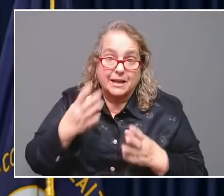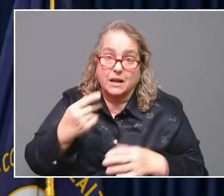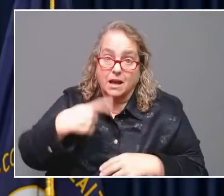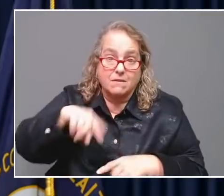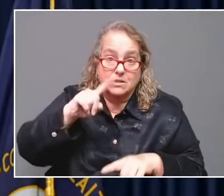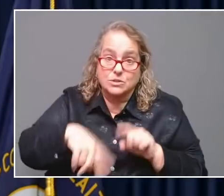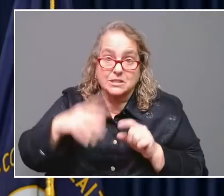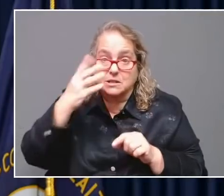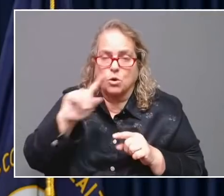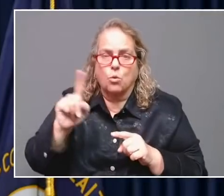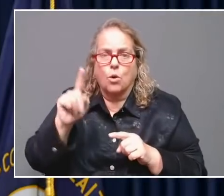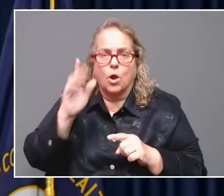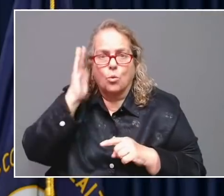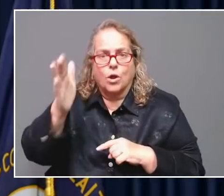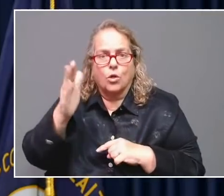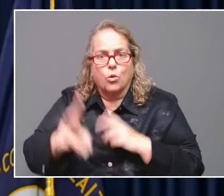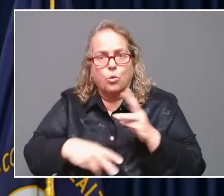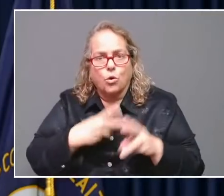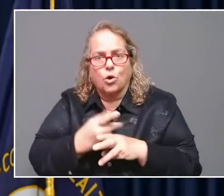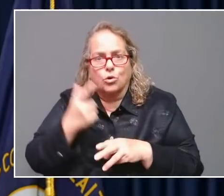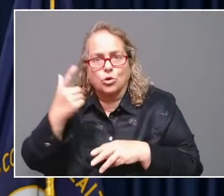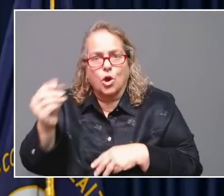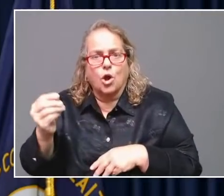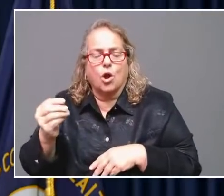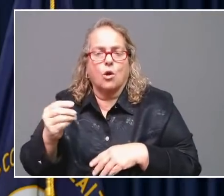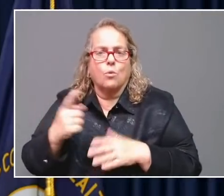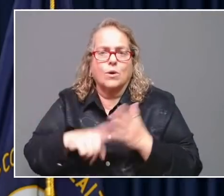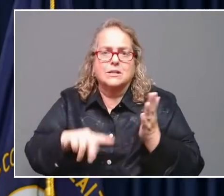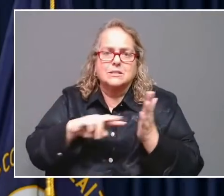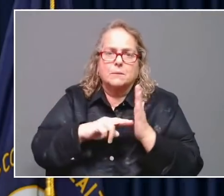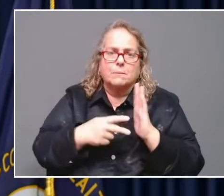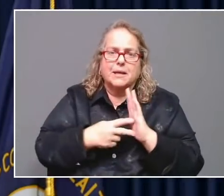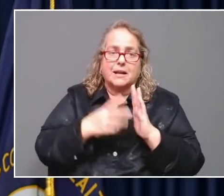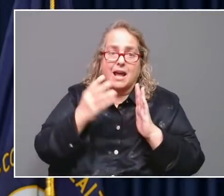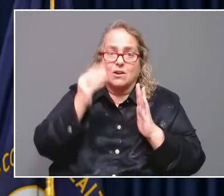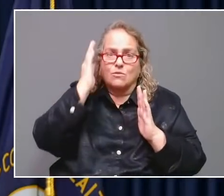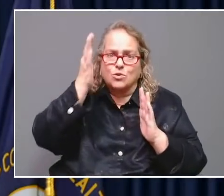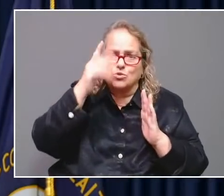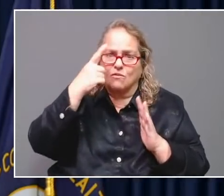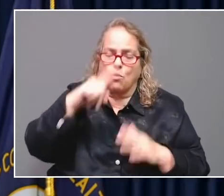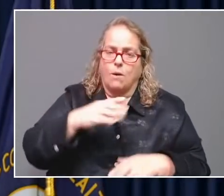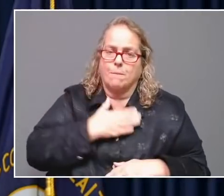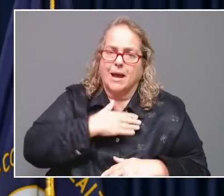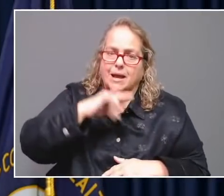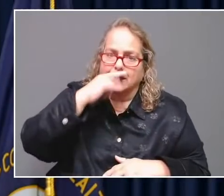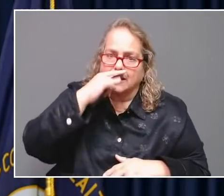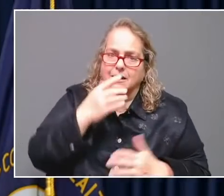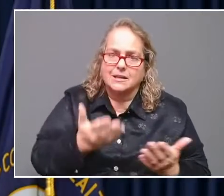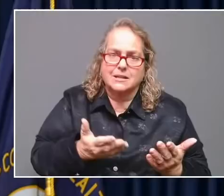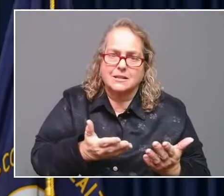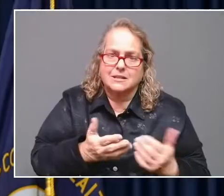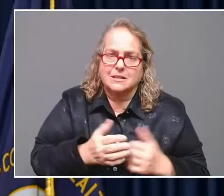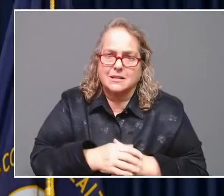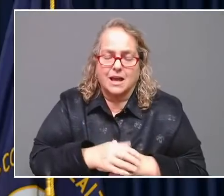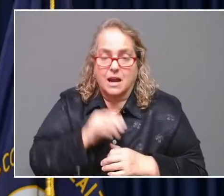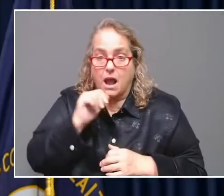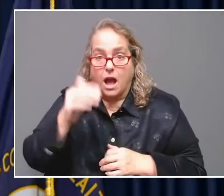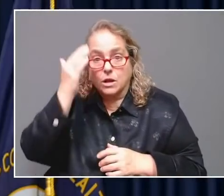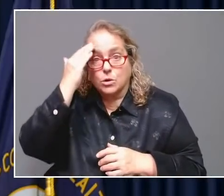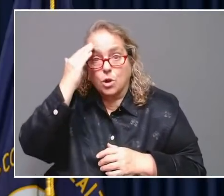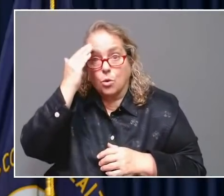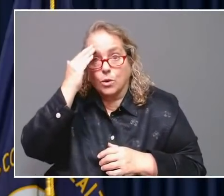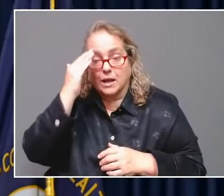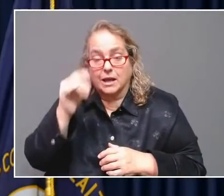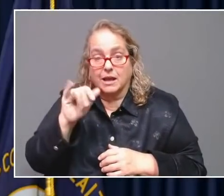was going and what it would mean, and what the future would be for my kids. Not knowing if we'd